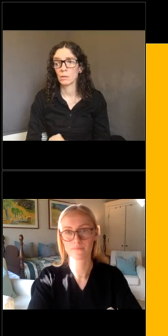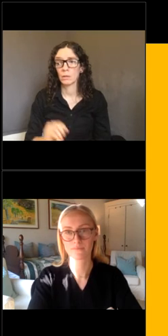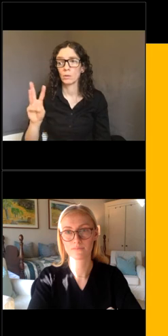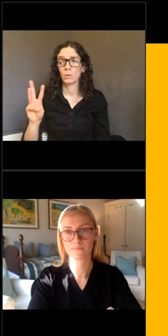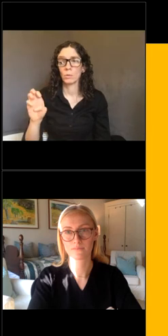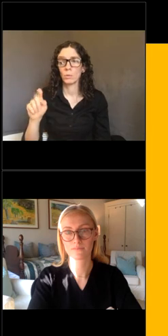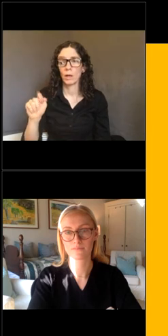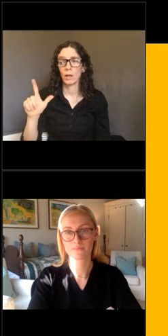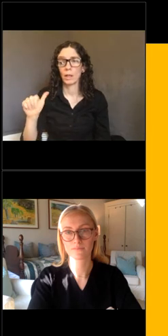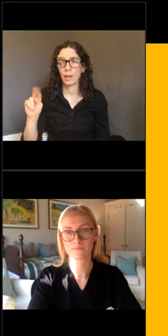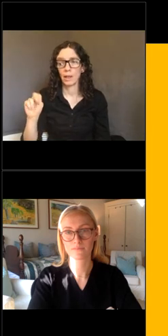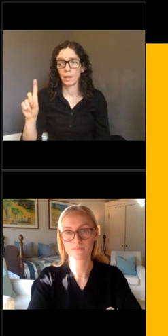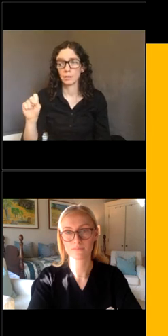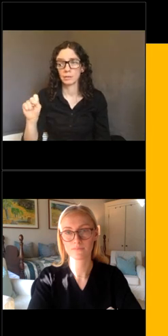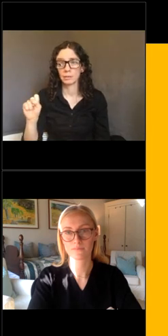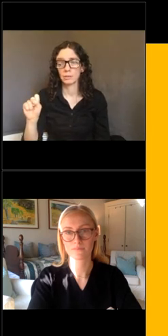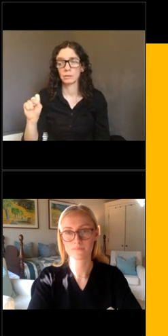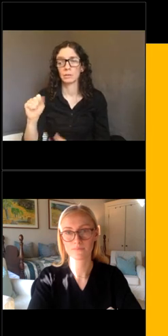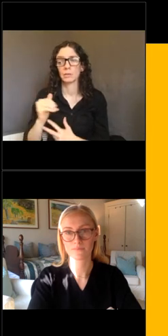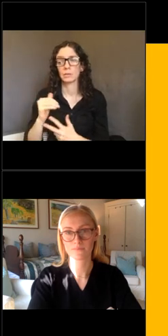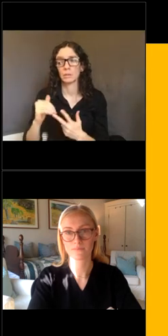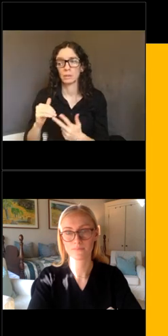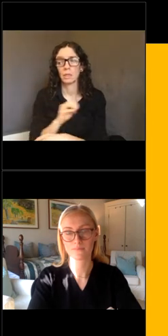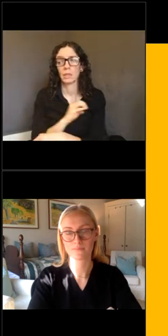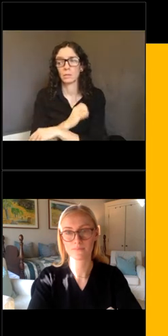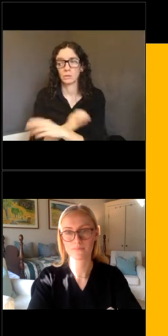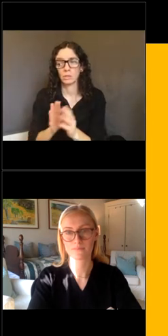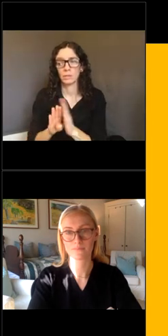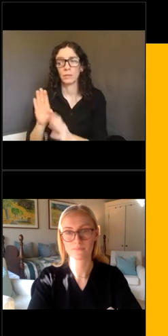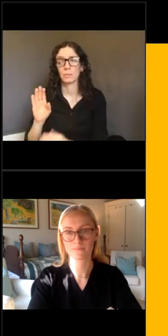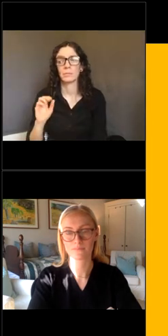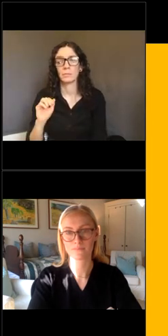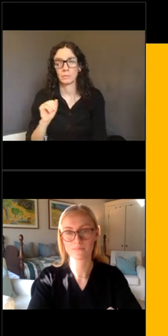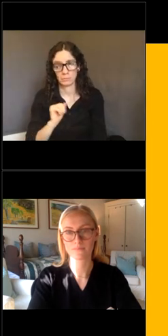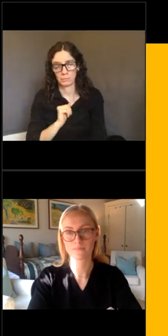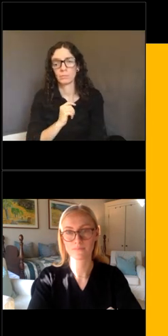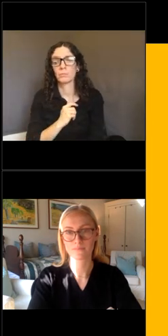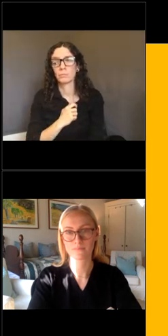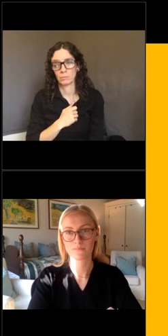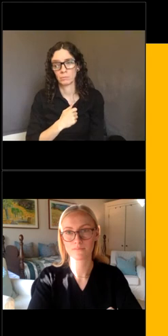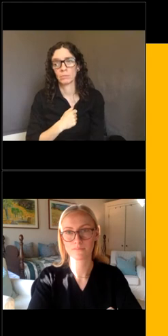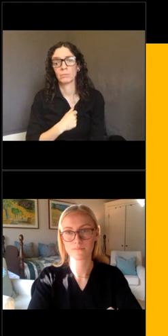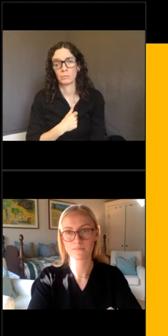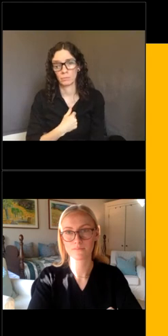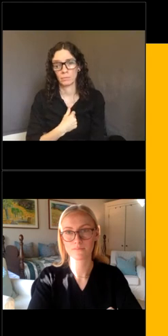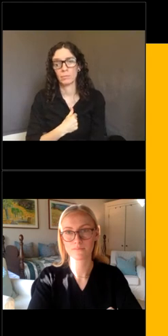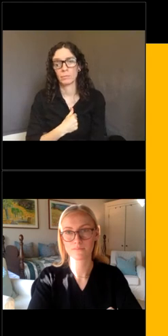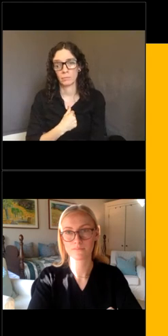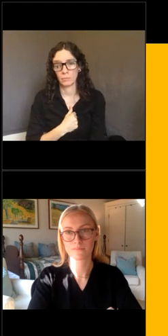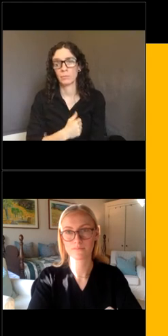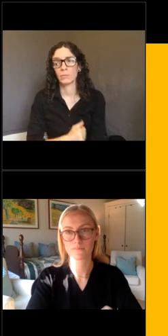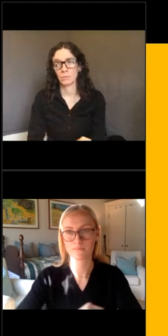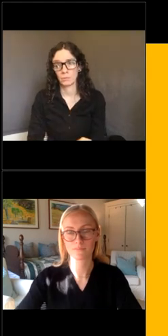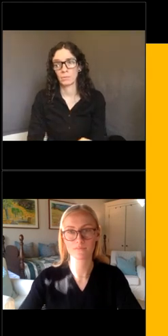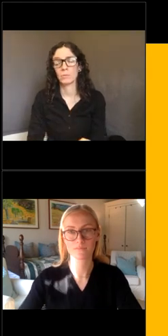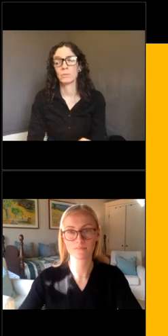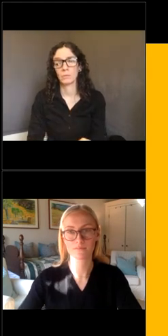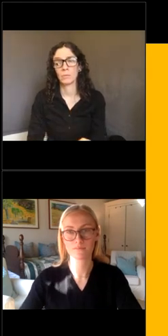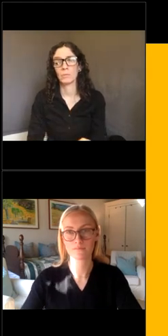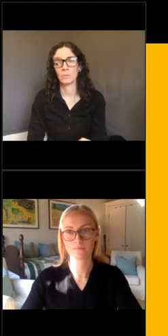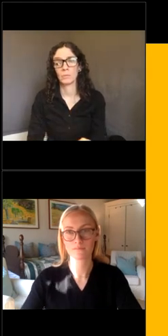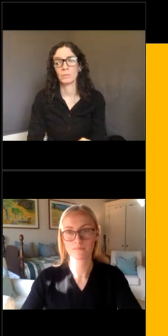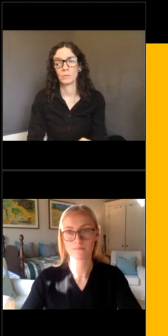seabed mining. These kinds of laws are going to be in most national systems. Then we